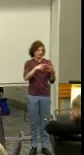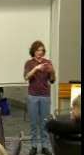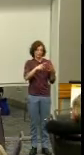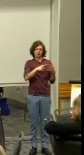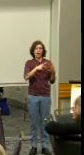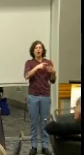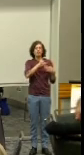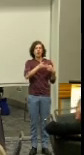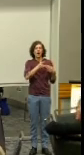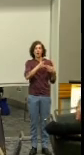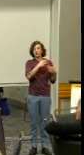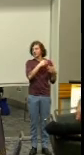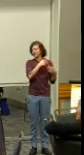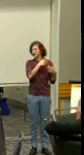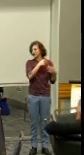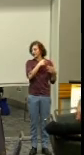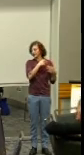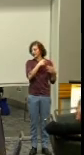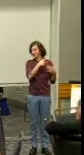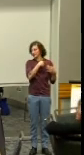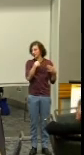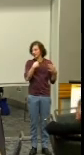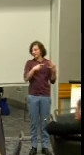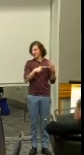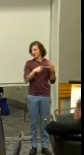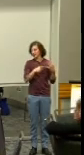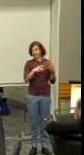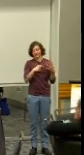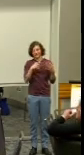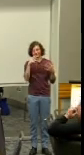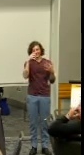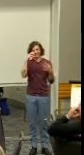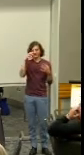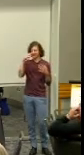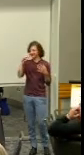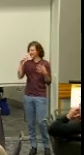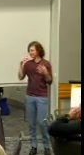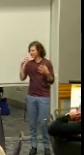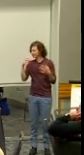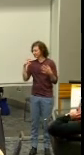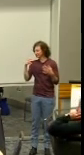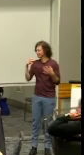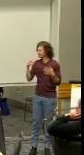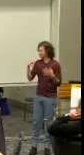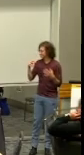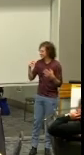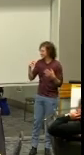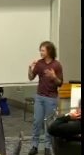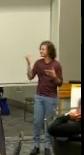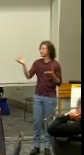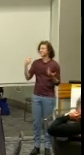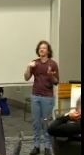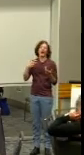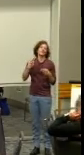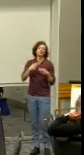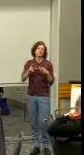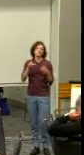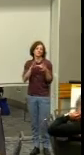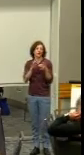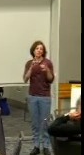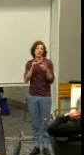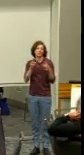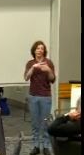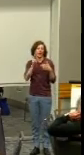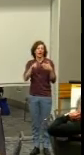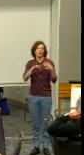people on a project of this size. How we work, so I kind of mentioned outcome-based design and